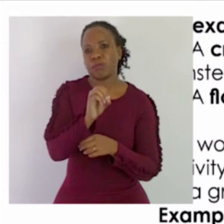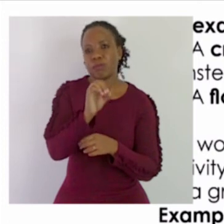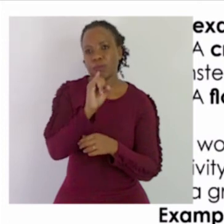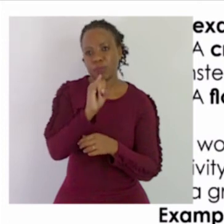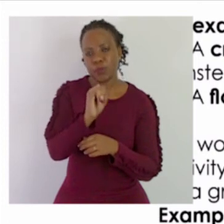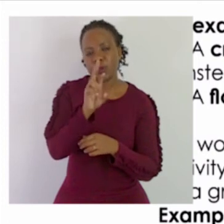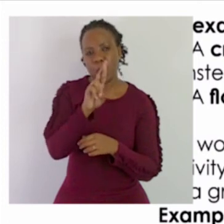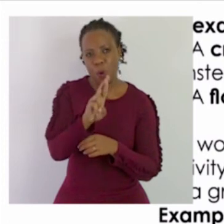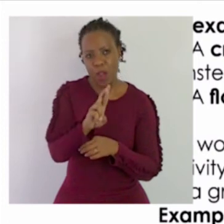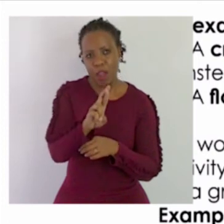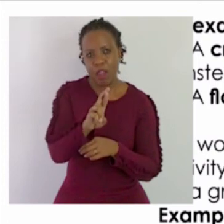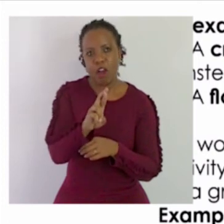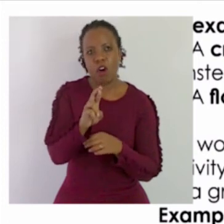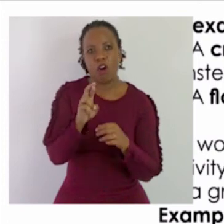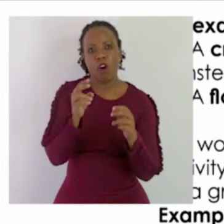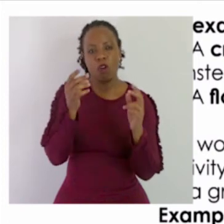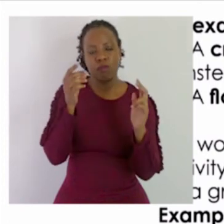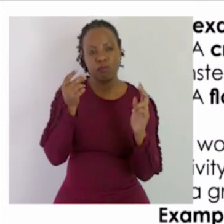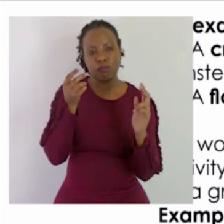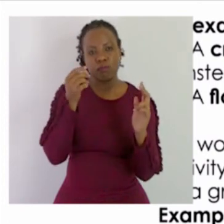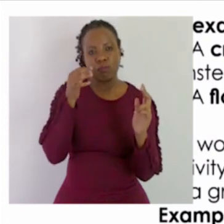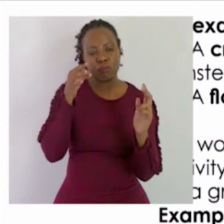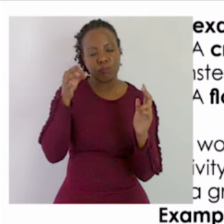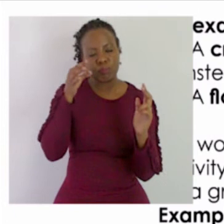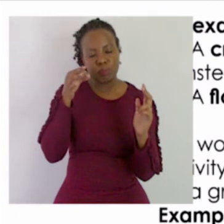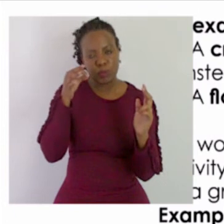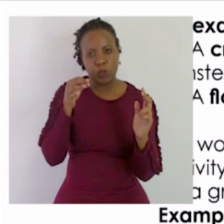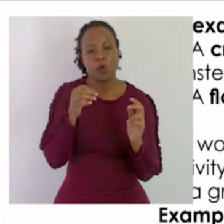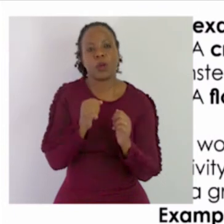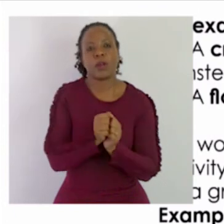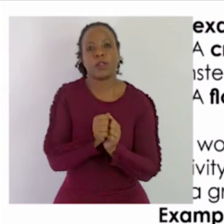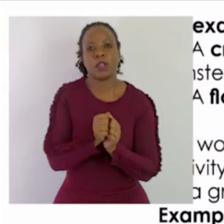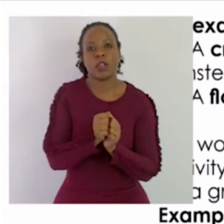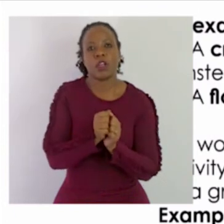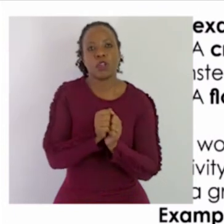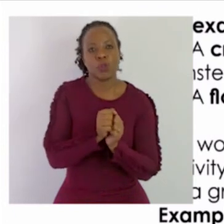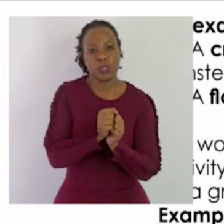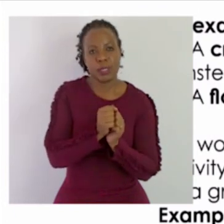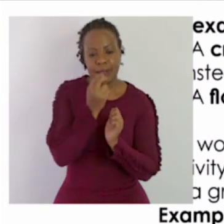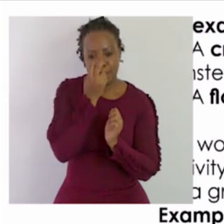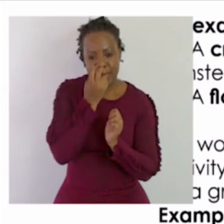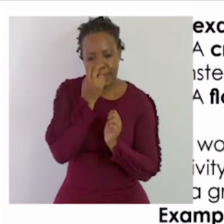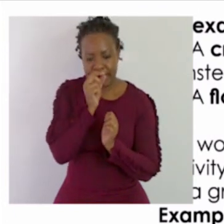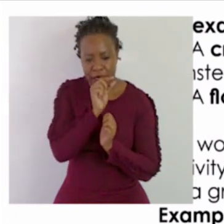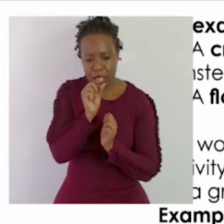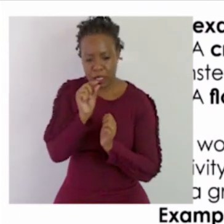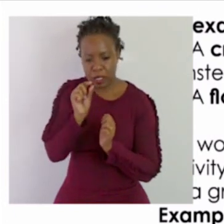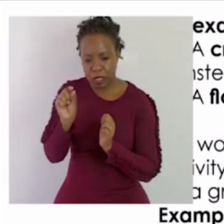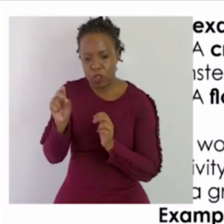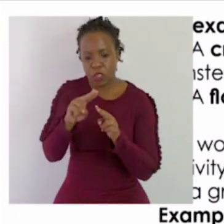we know we are talking about the soldiers. If we say the choir, we know we are talking about a group